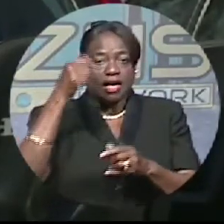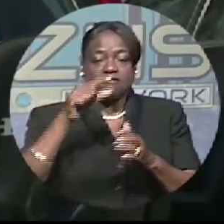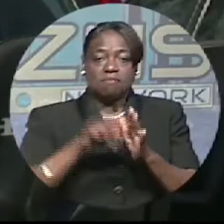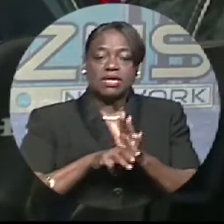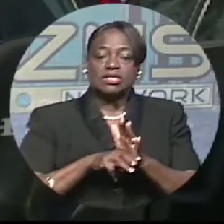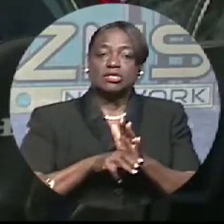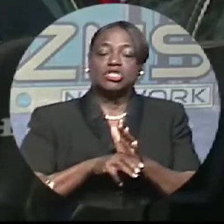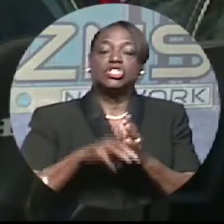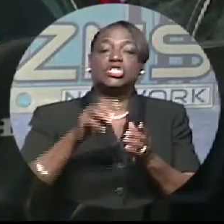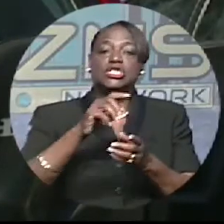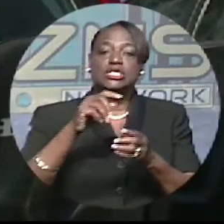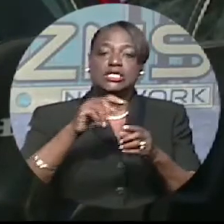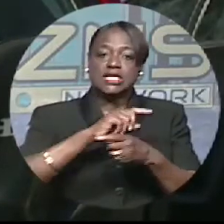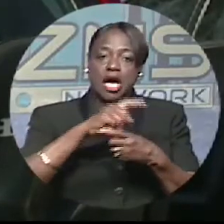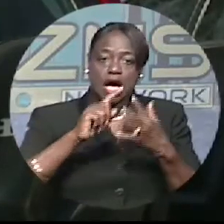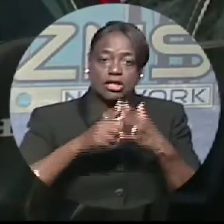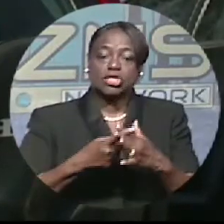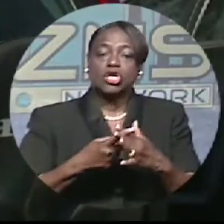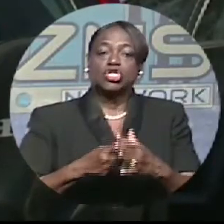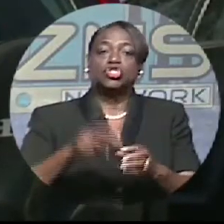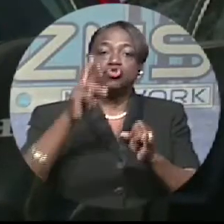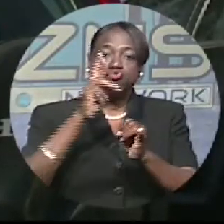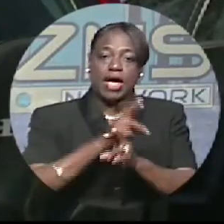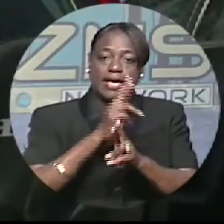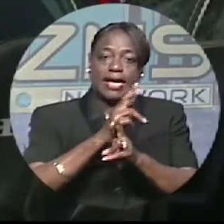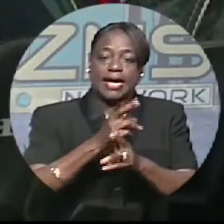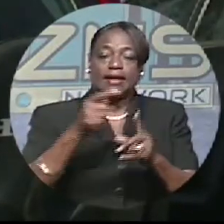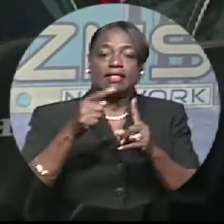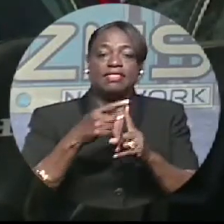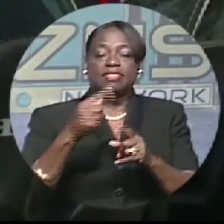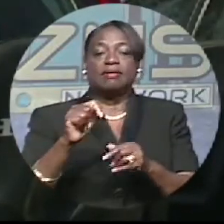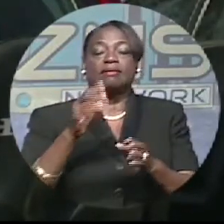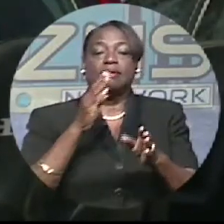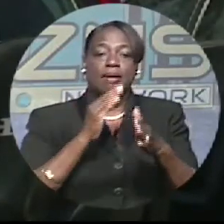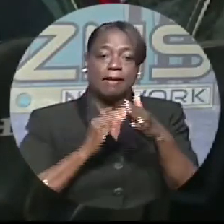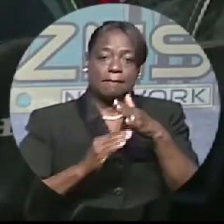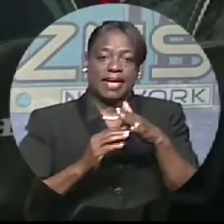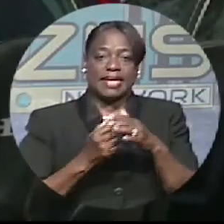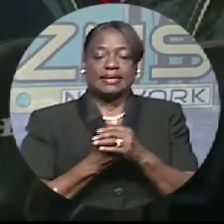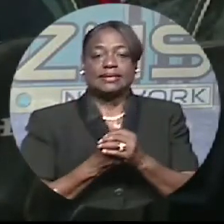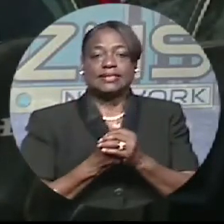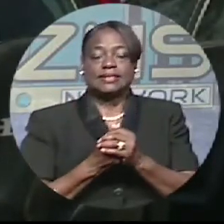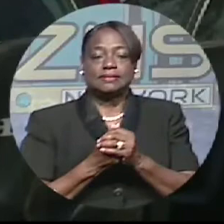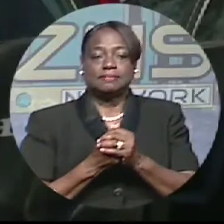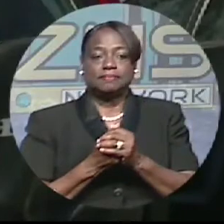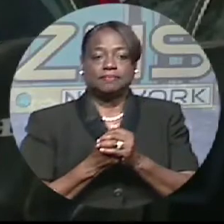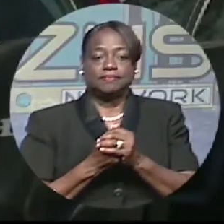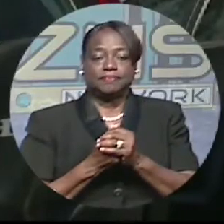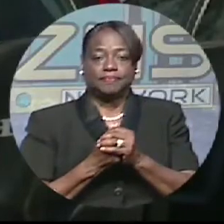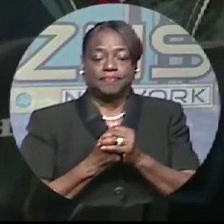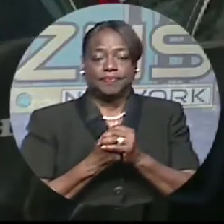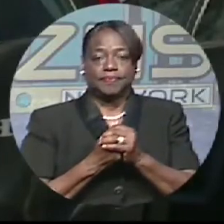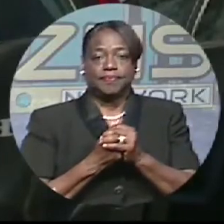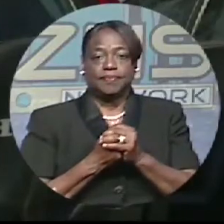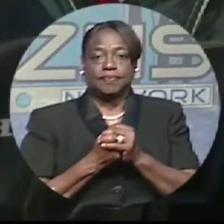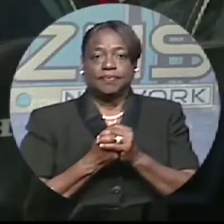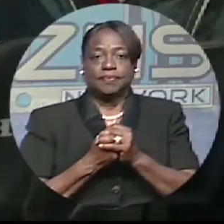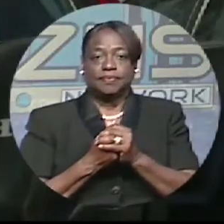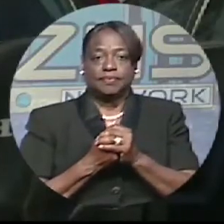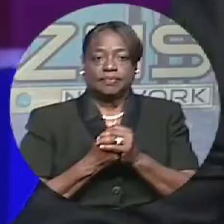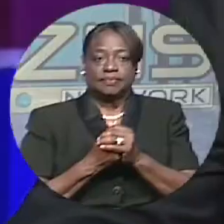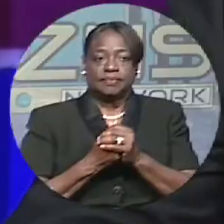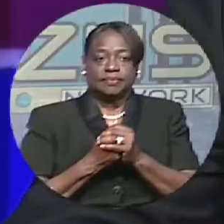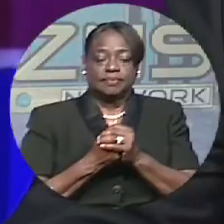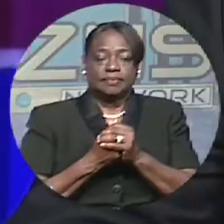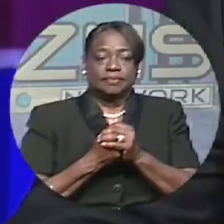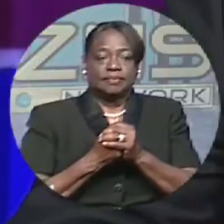regulating these banks, particularly if, in his view, they continue with racist policies. Clint Watson, ZNS Network